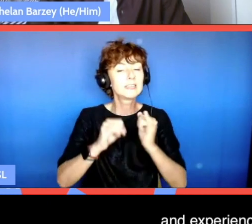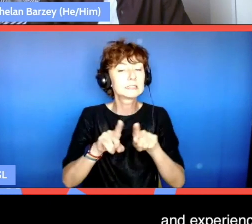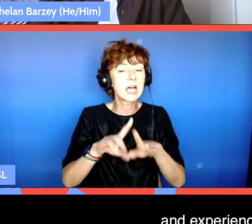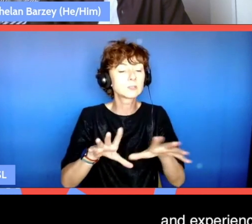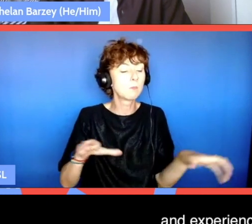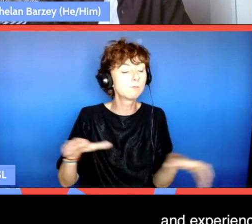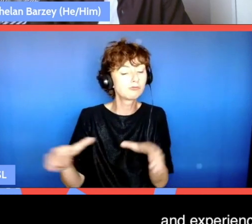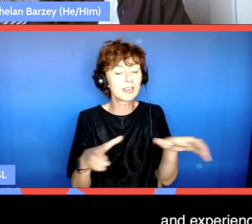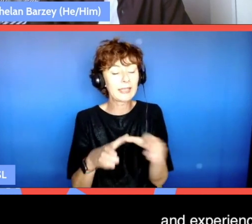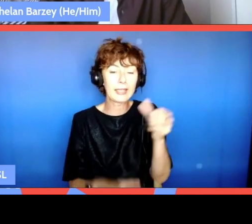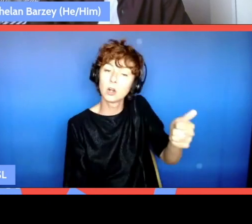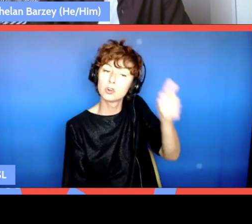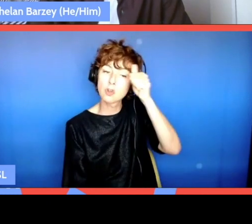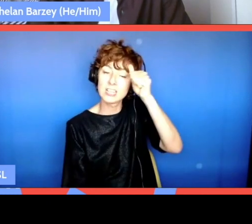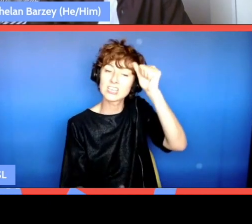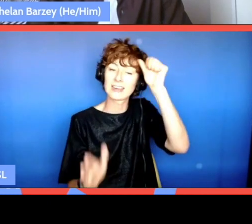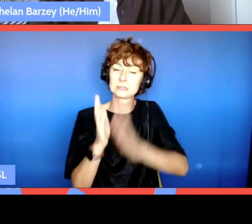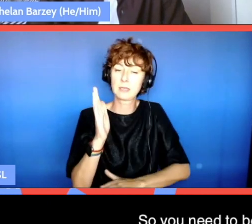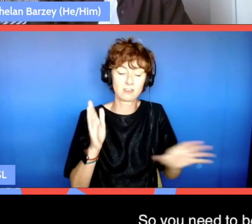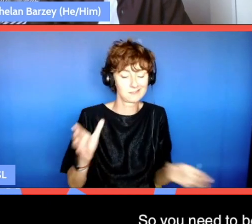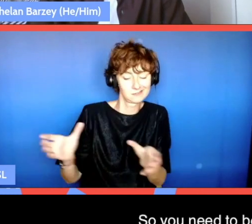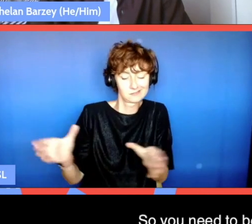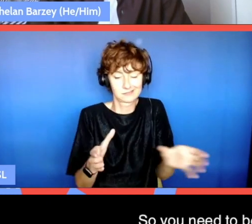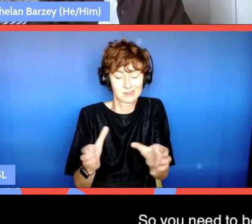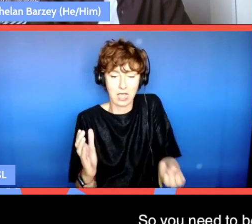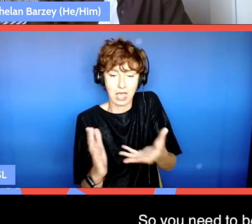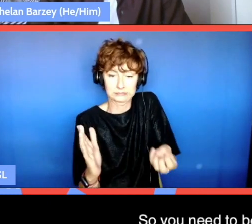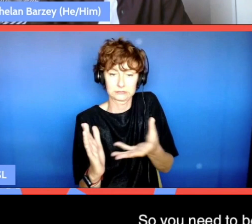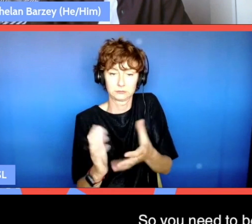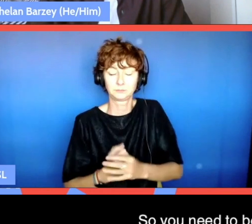and experience into the review. So you need